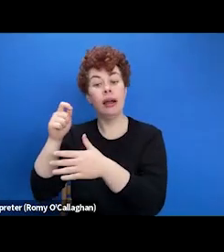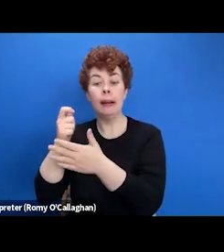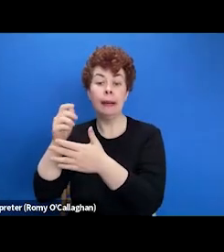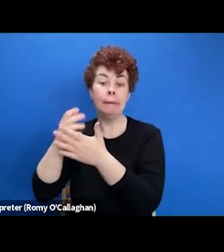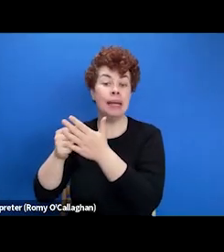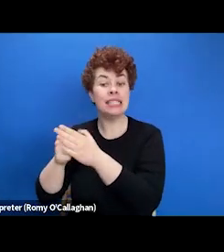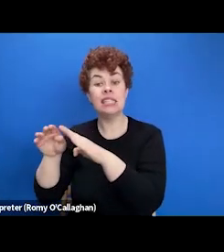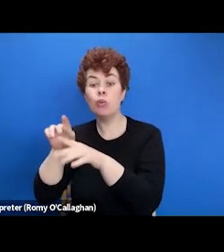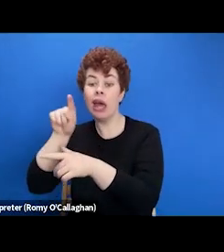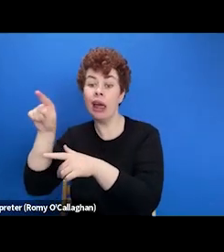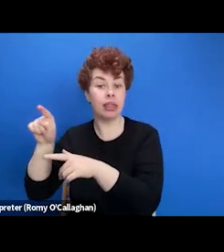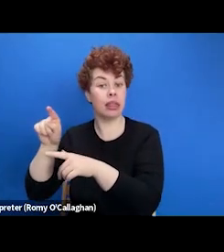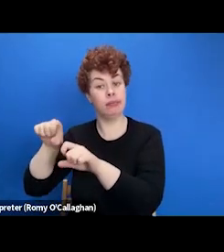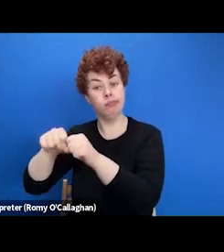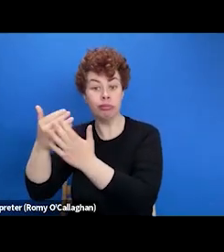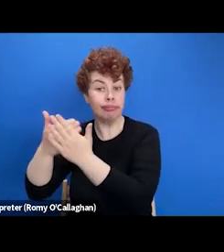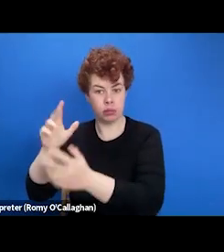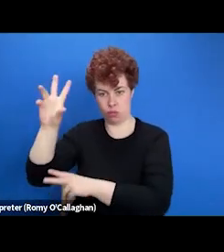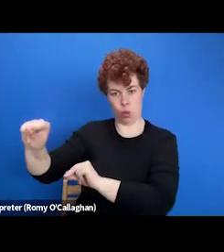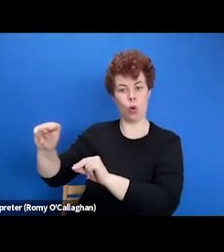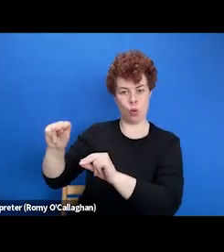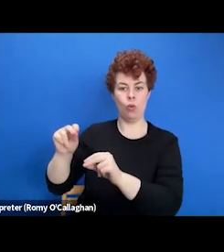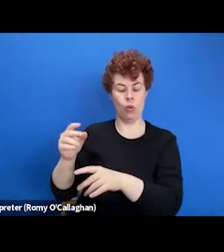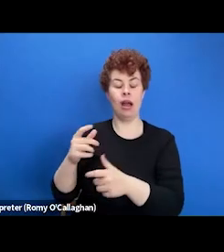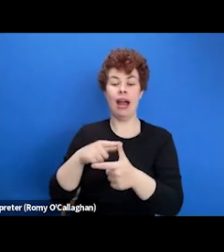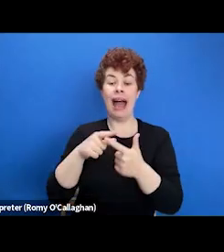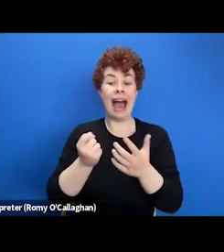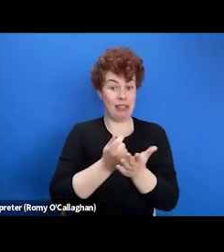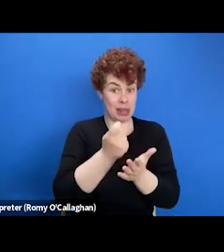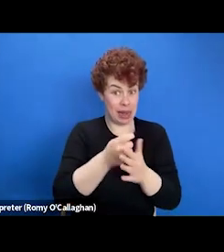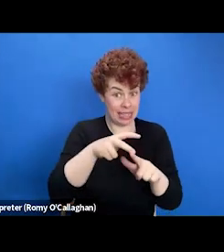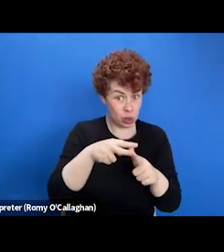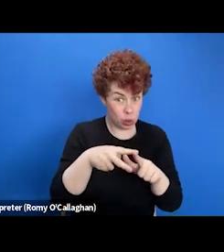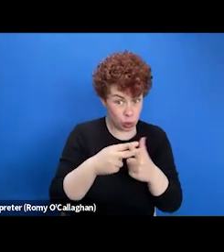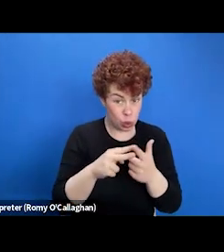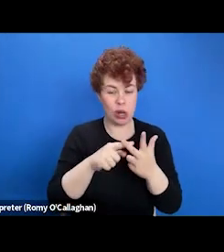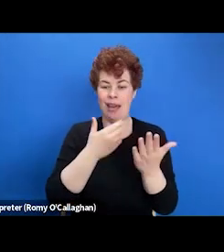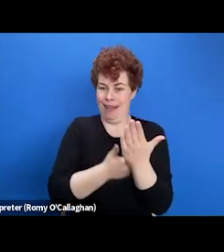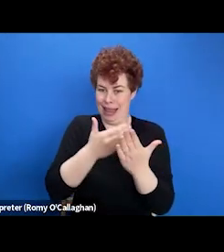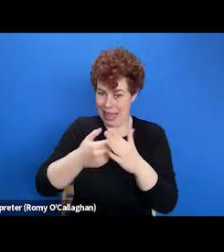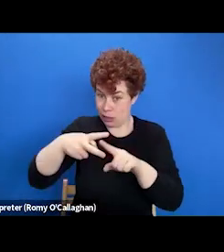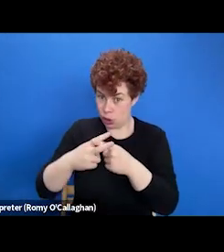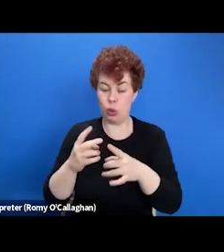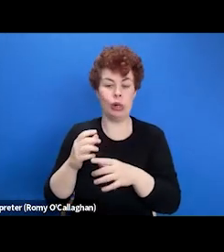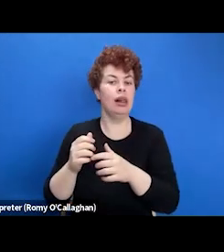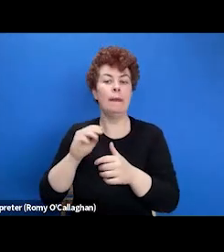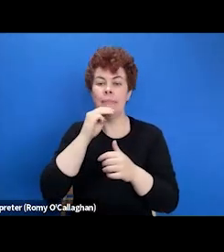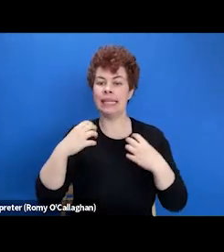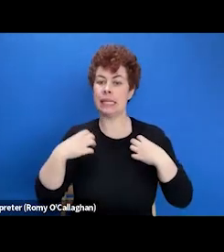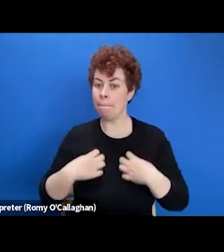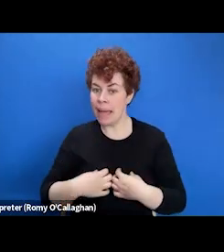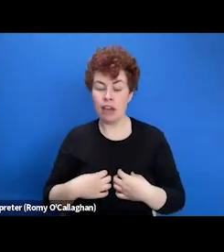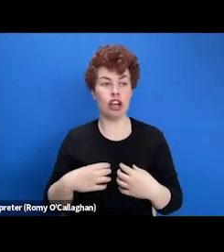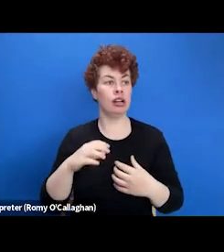their municipality. And we have a campaign tool and a legal tool that guides activists and civil servants and mayors and city